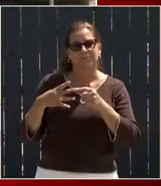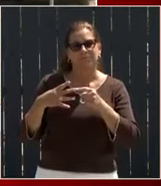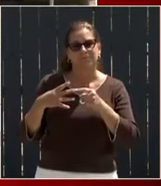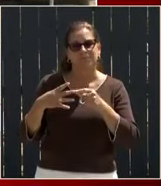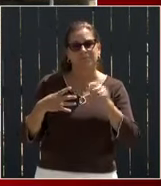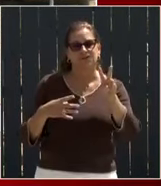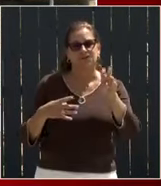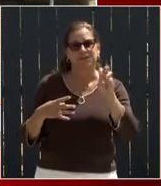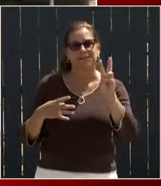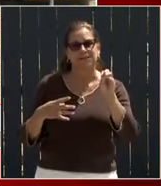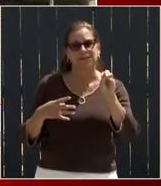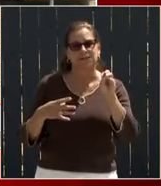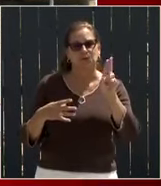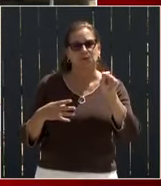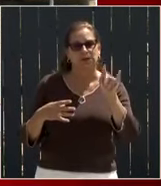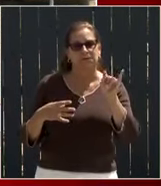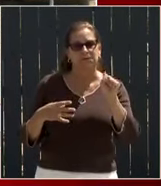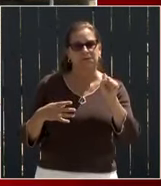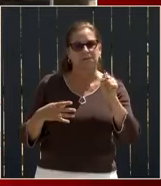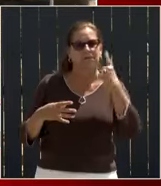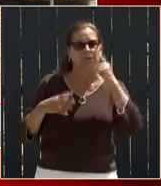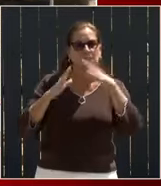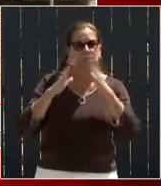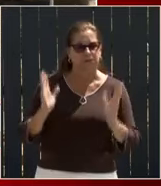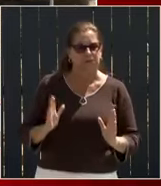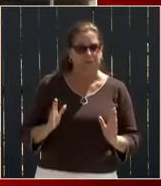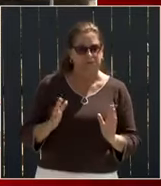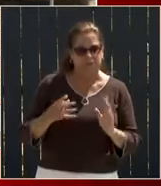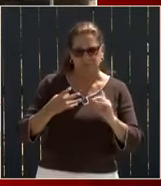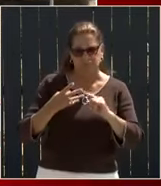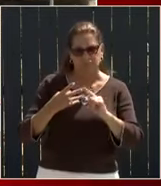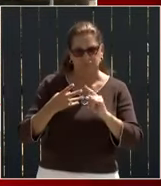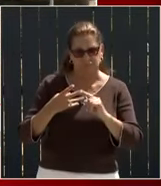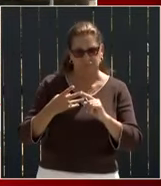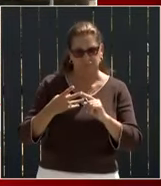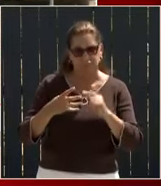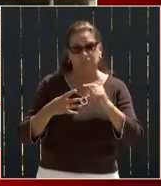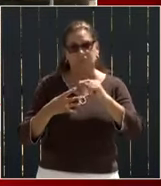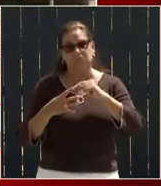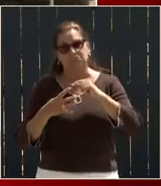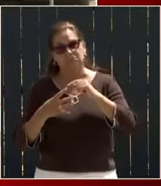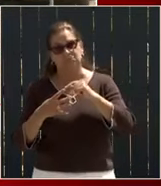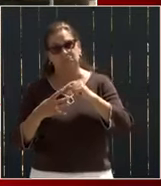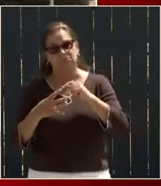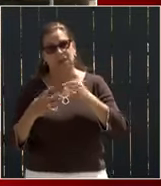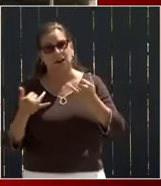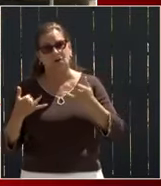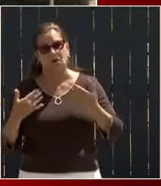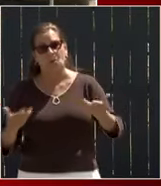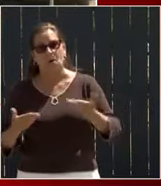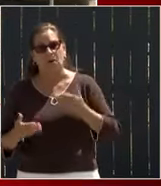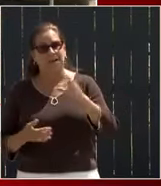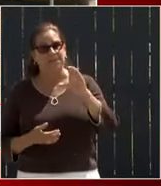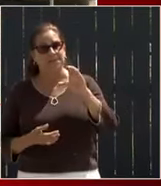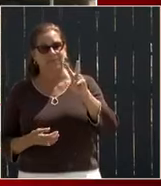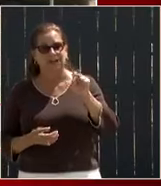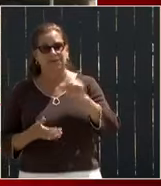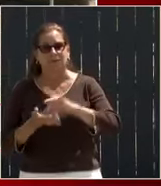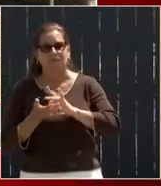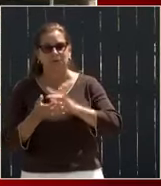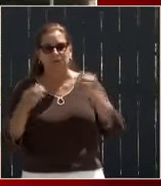DC, is what we see today. This year we welcomed CVS Pharmacy, which moved its permanent location this past